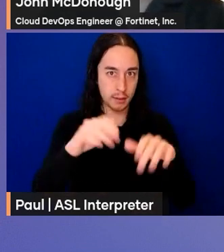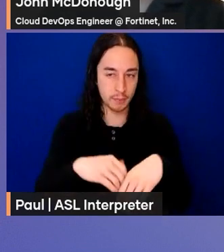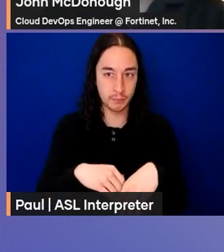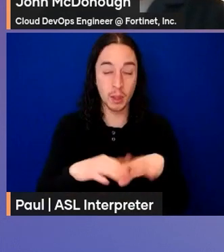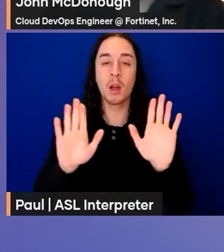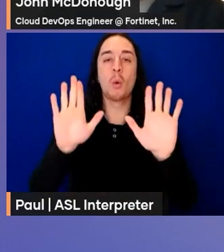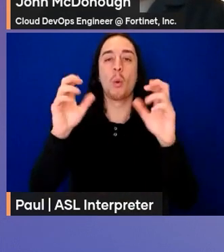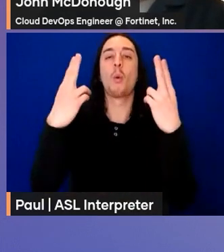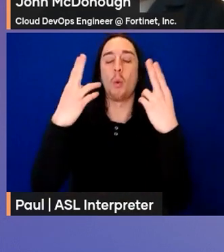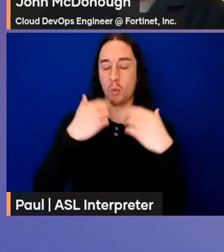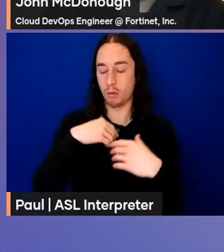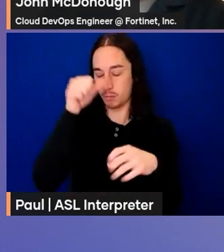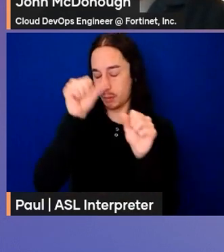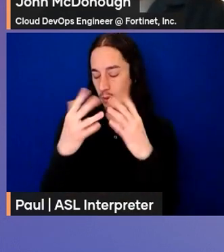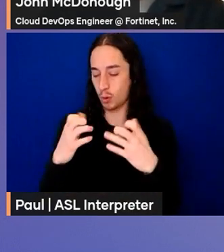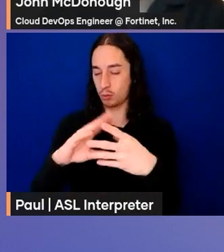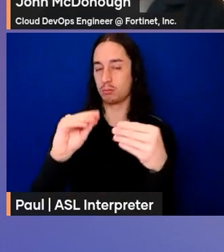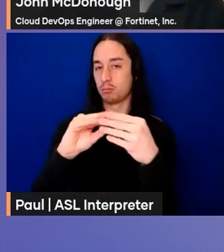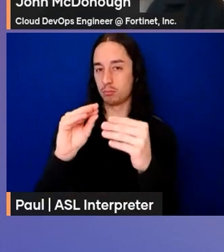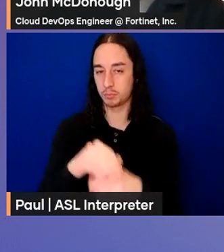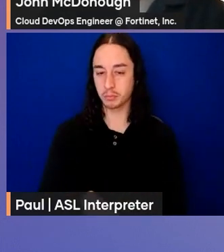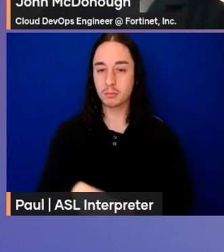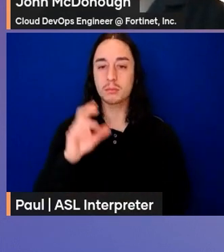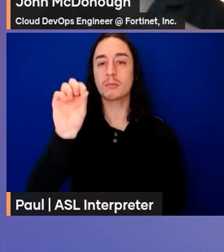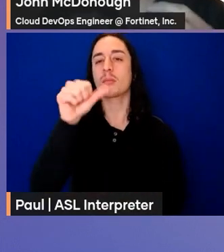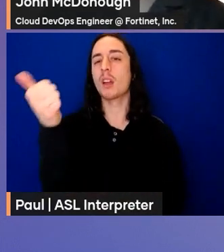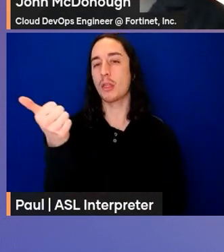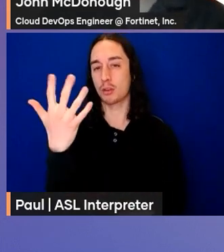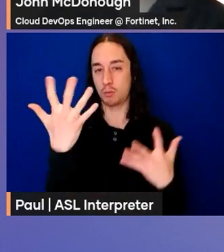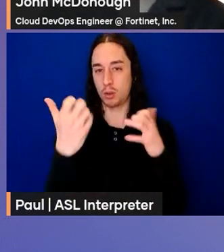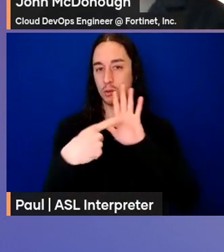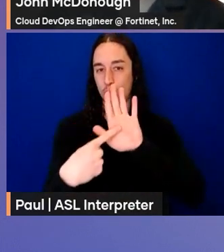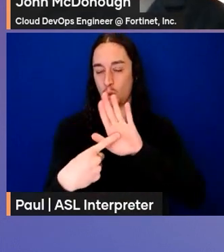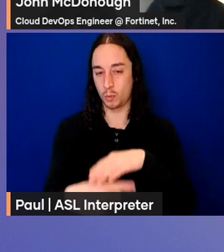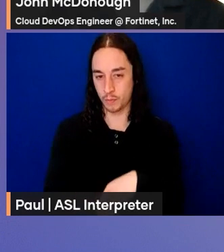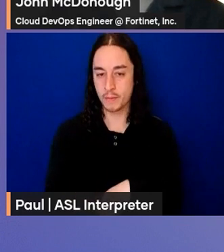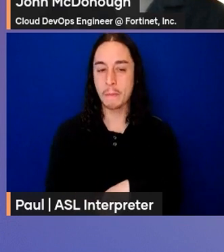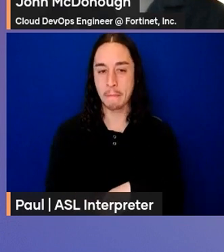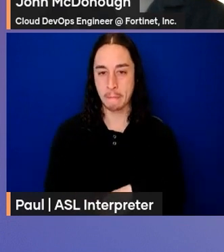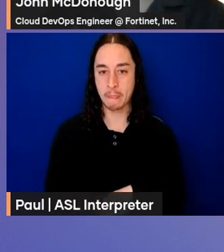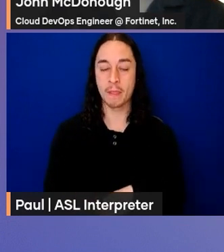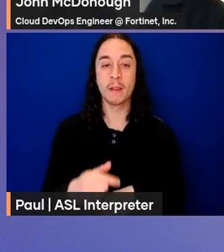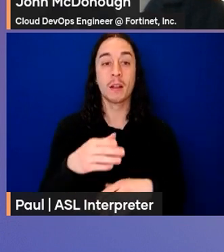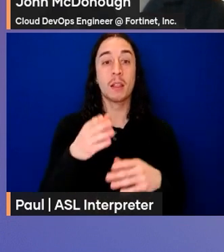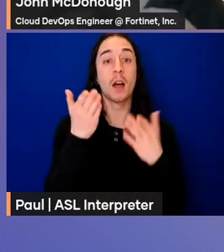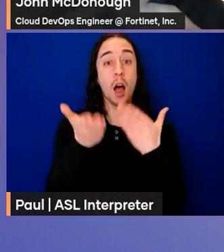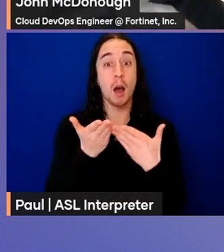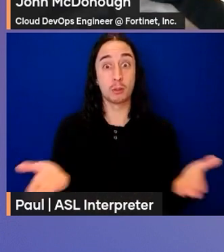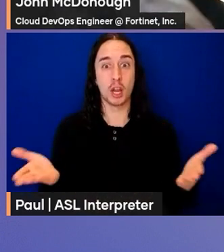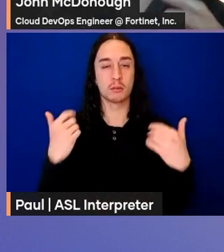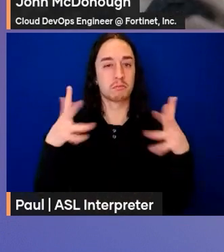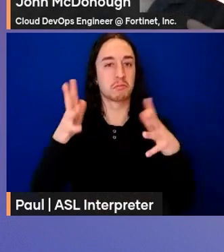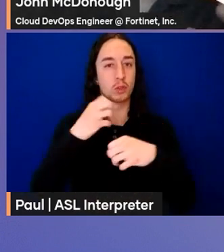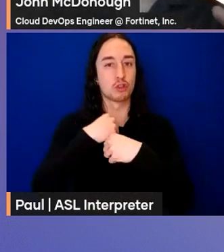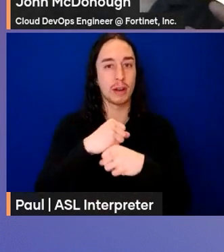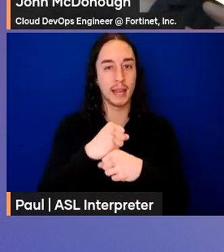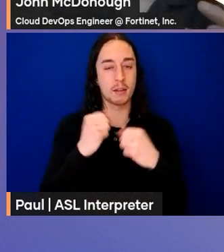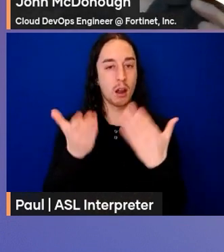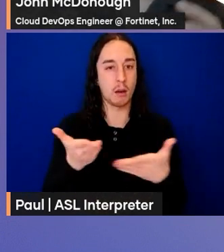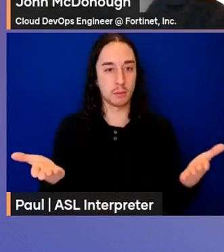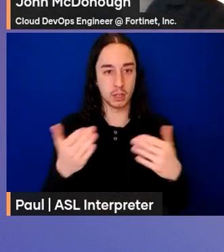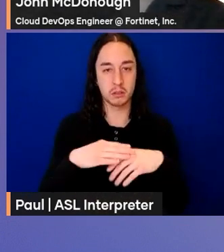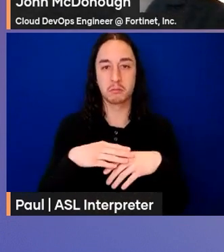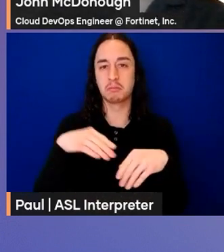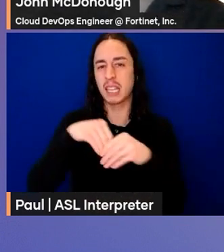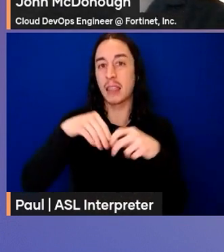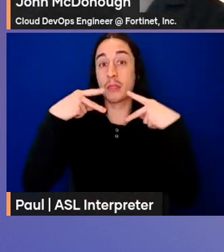thing that I want to show you is that when I've created these objects, or in my code,